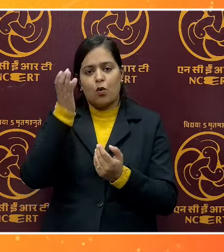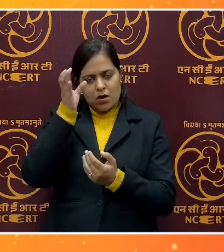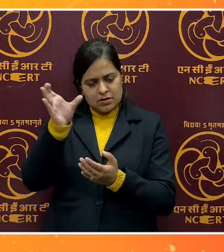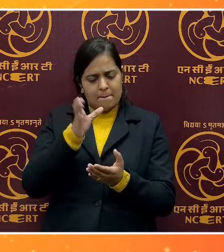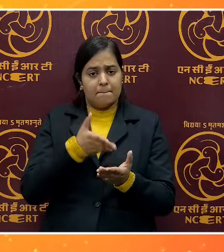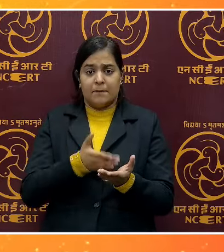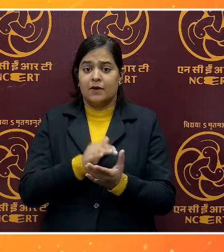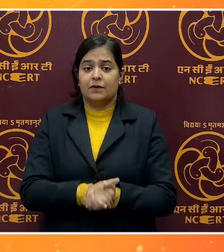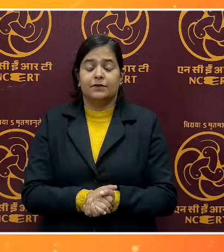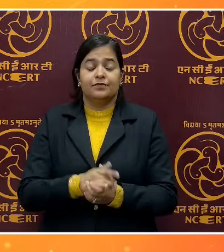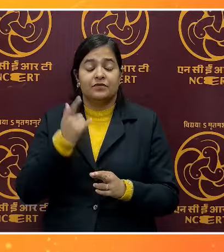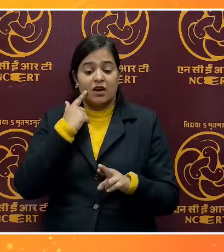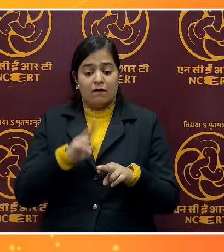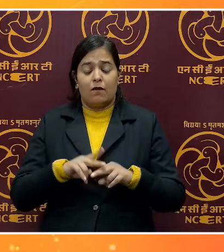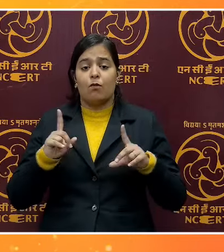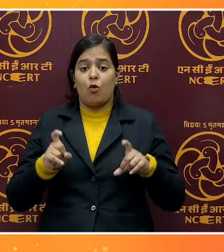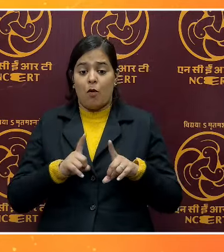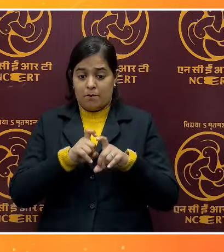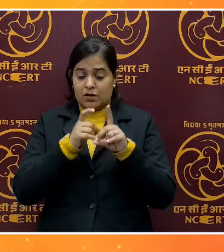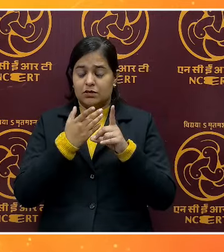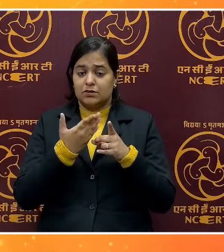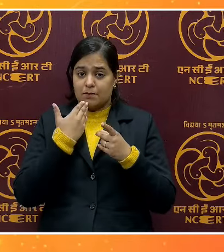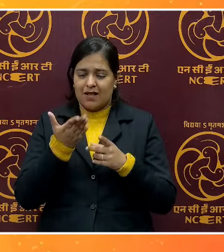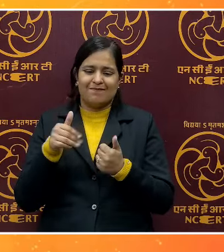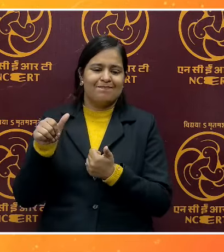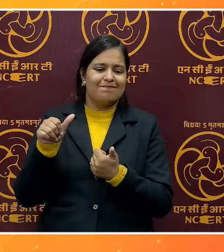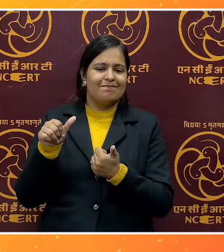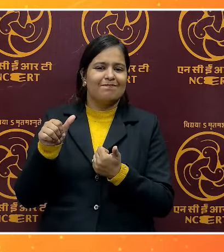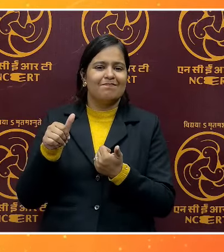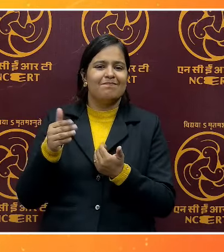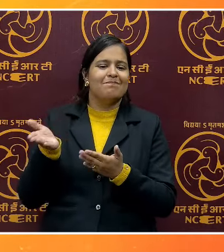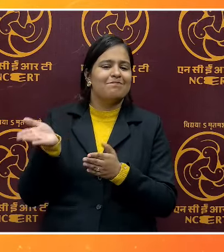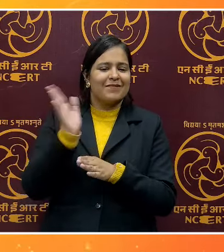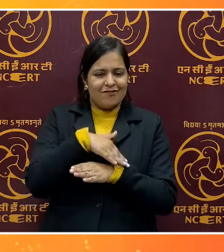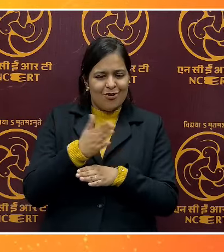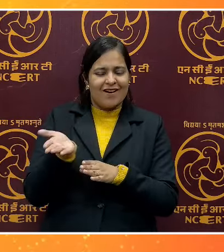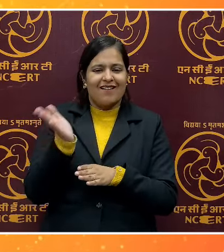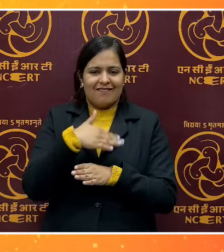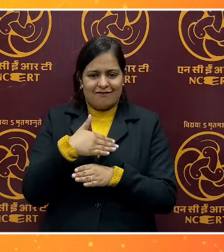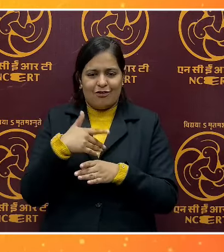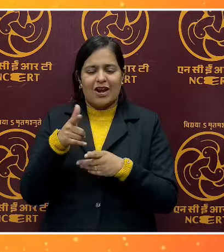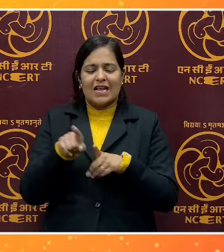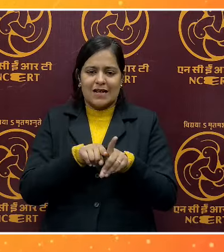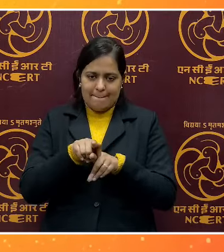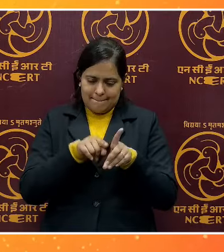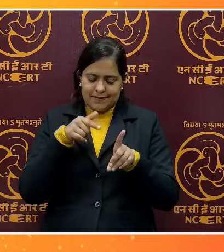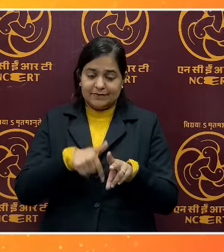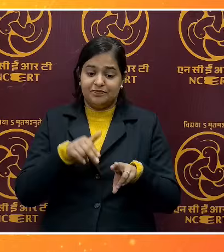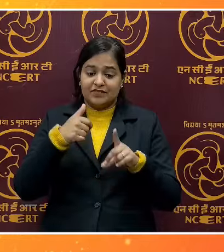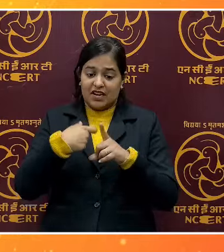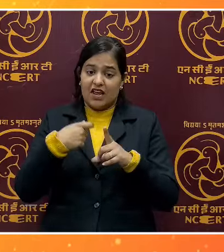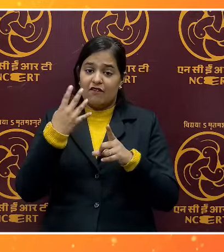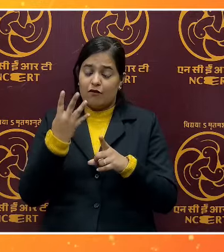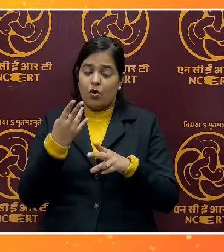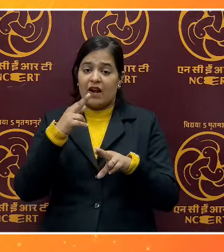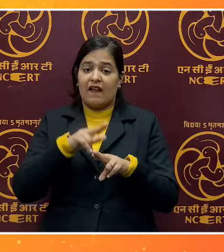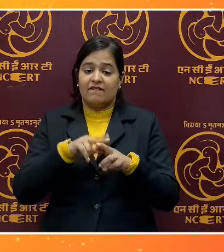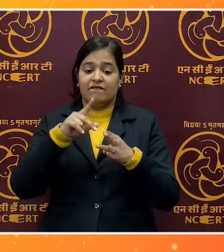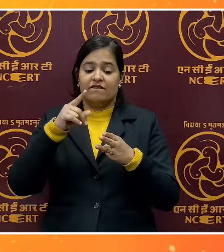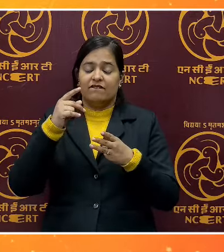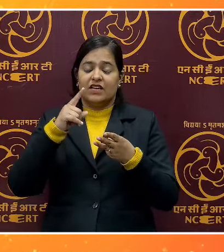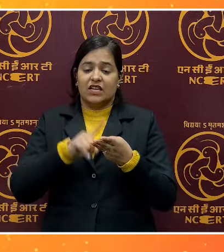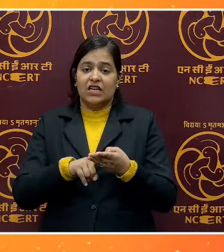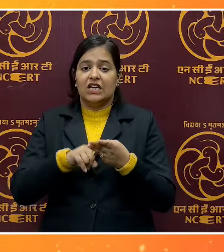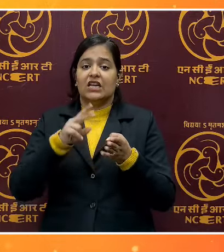talk about complex, as we have taken example previously, K4 FeCN6, one is the complex we have